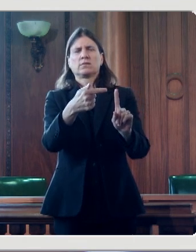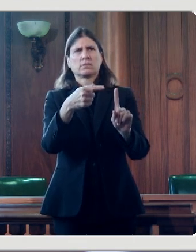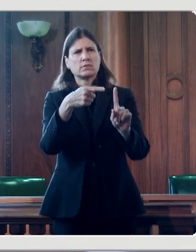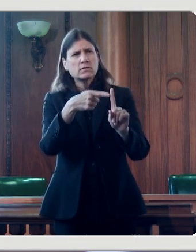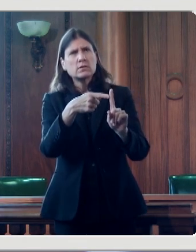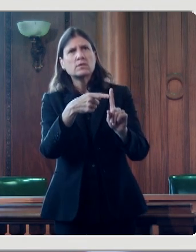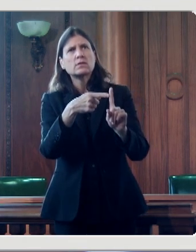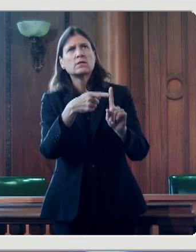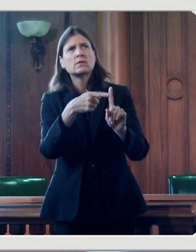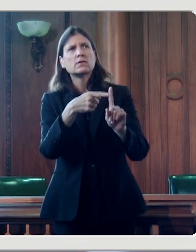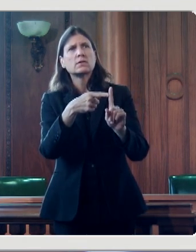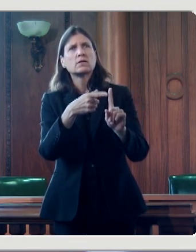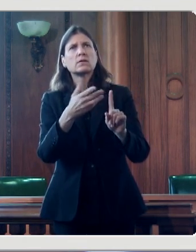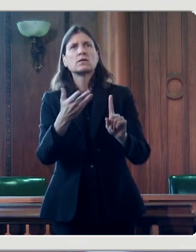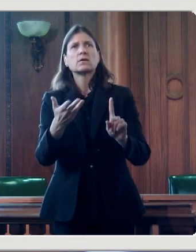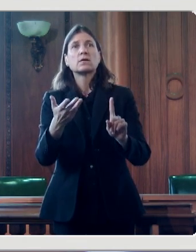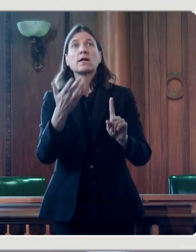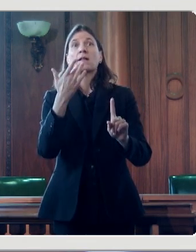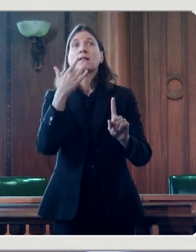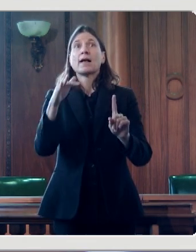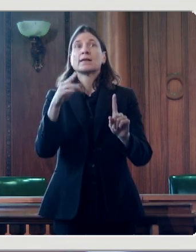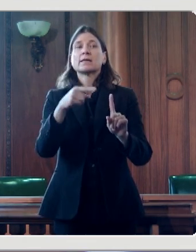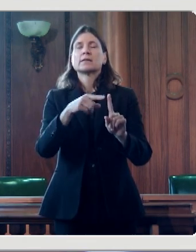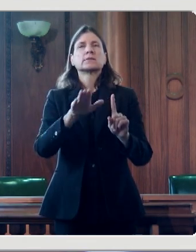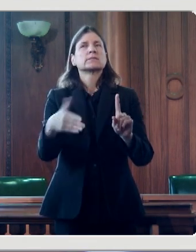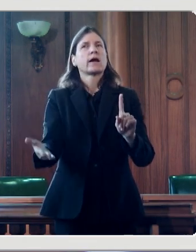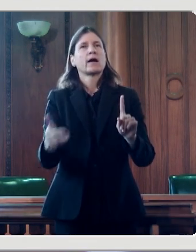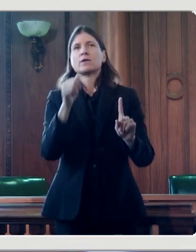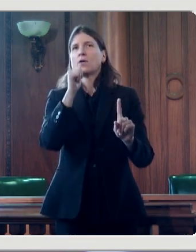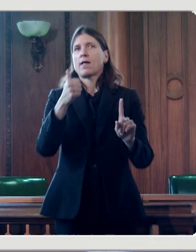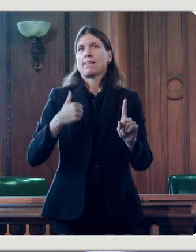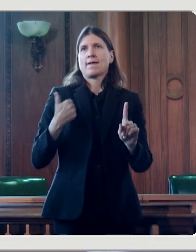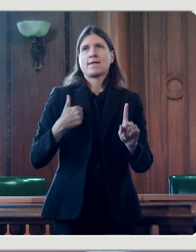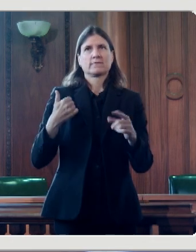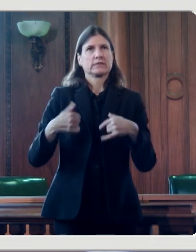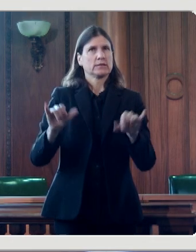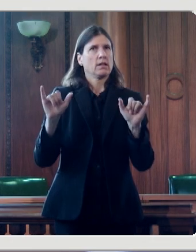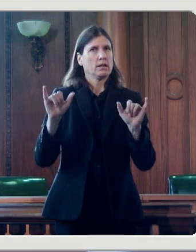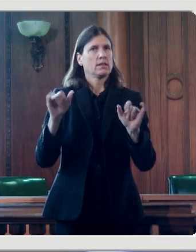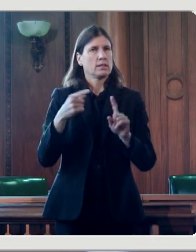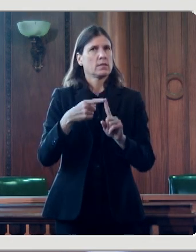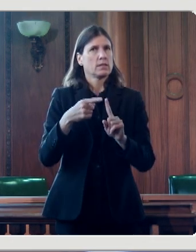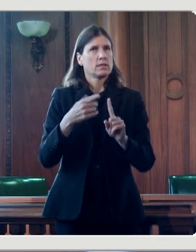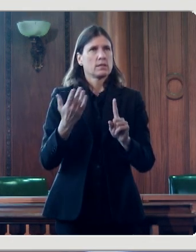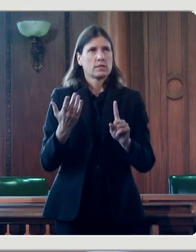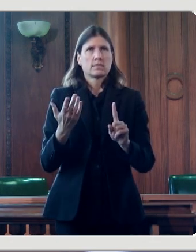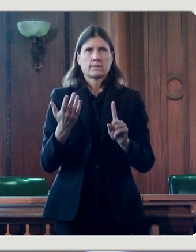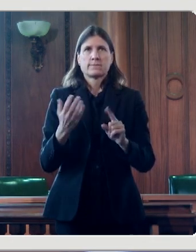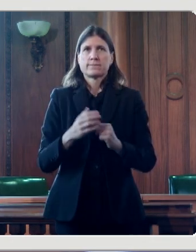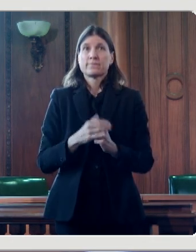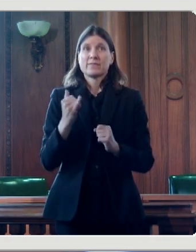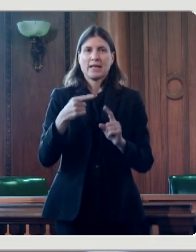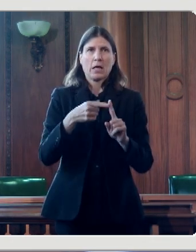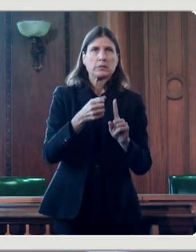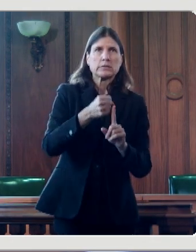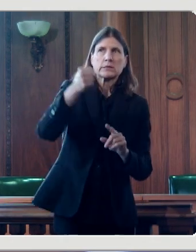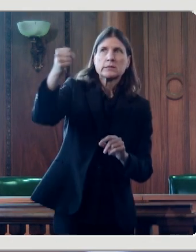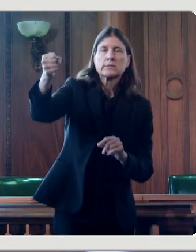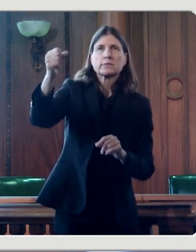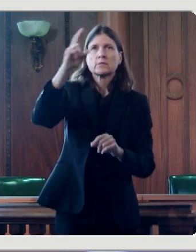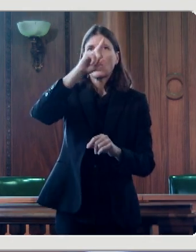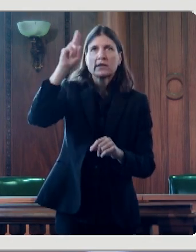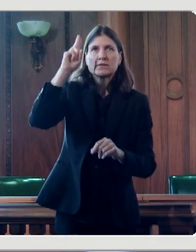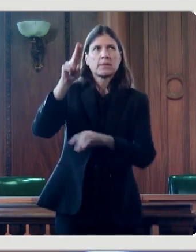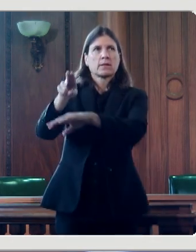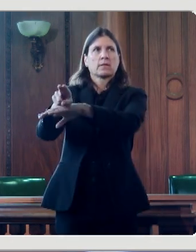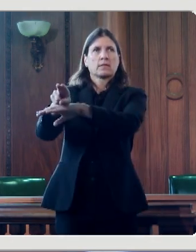stopped that from being a complete tragedy. The state trooper is doing okay, doing well. Arrested